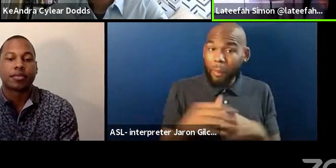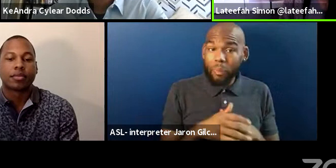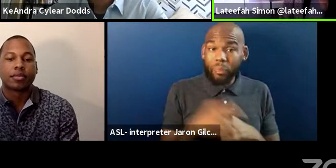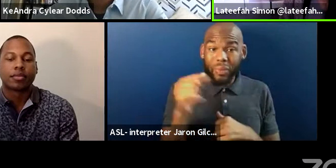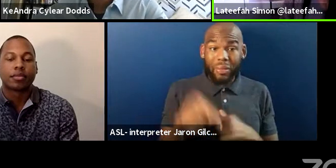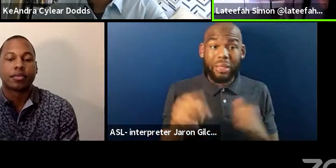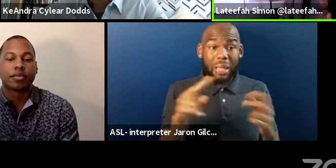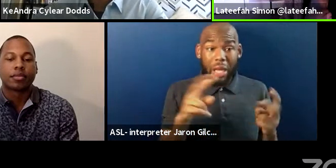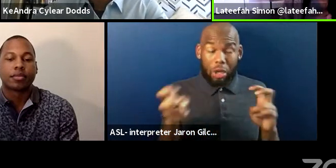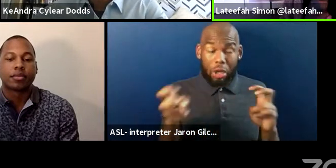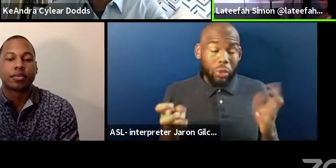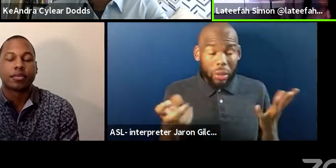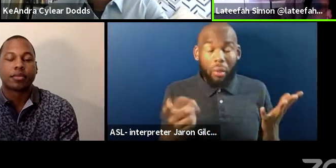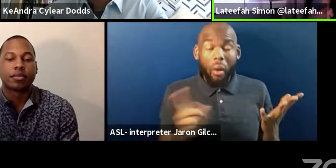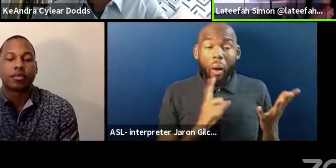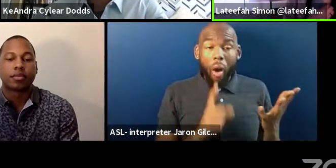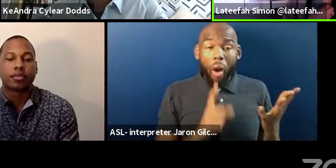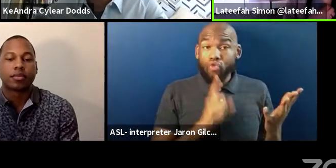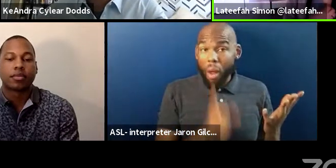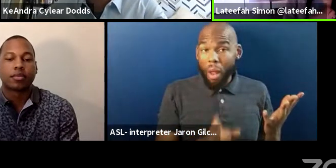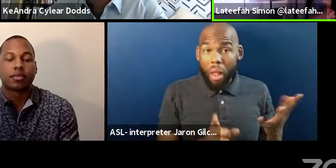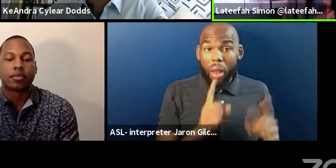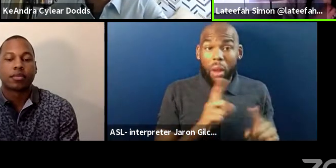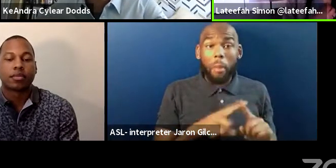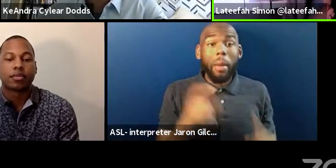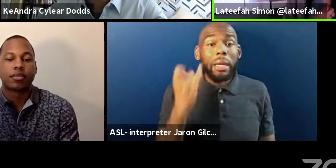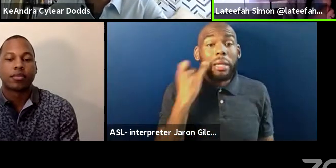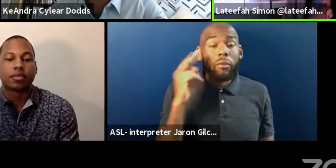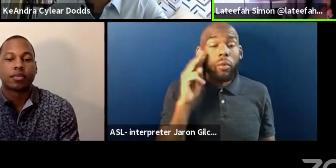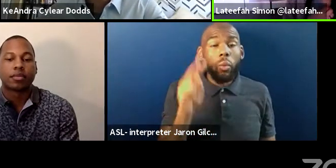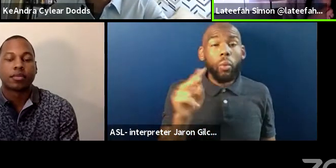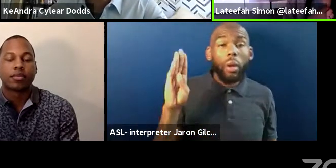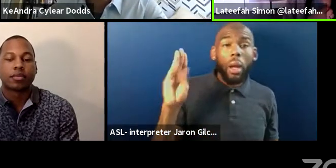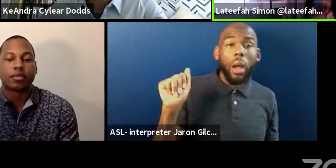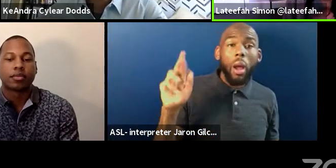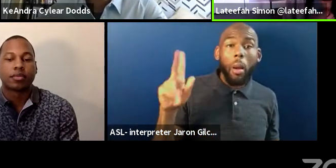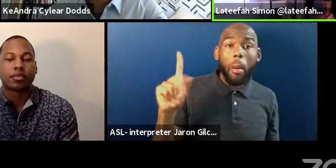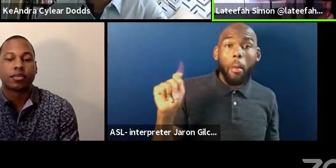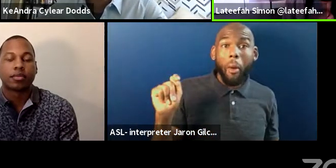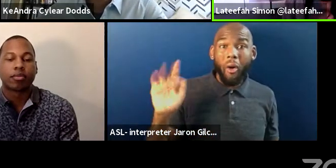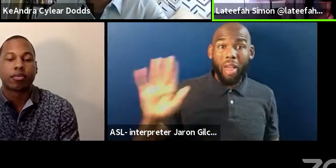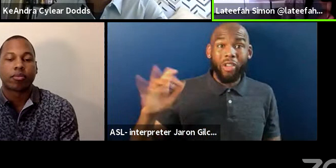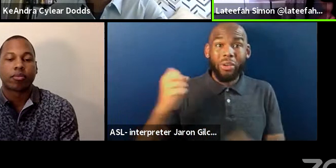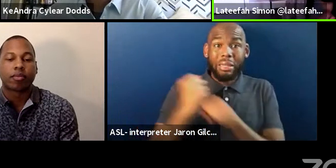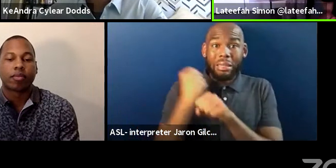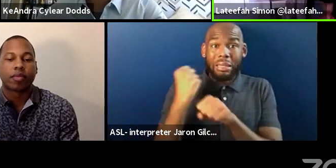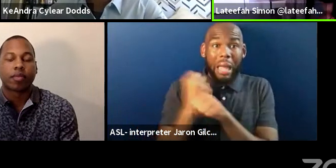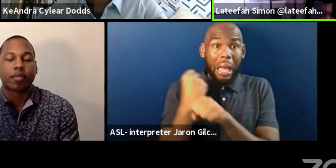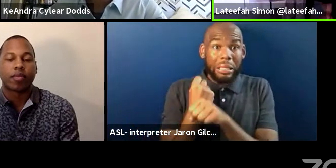real. Right. However, if you look at BART stats, what people are most afraid of